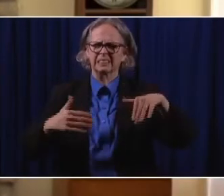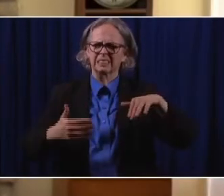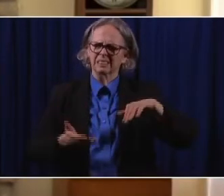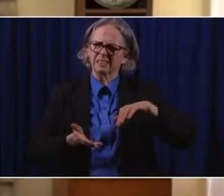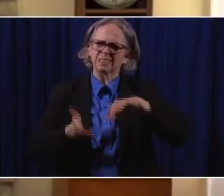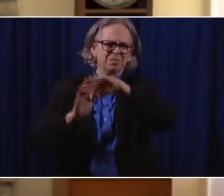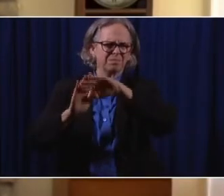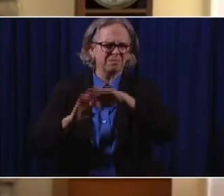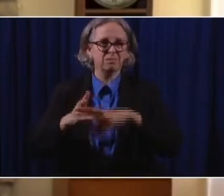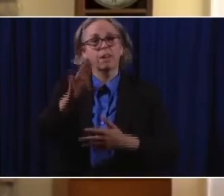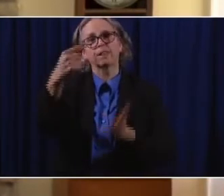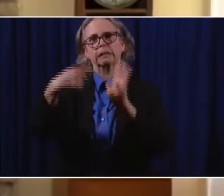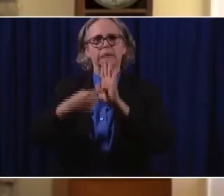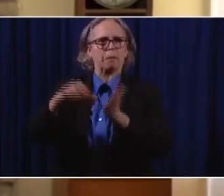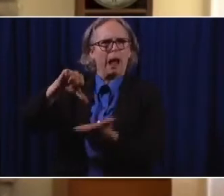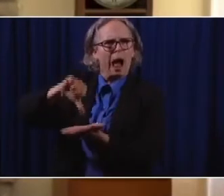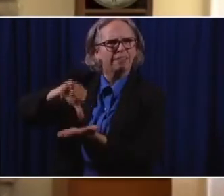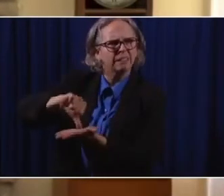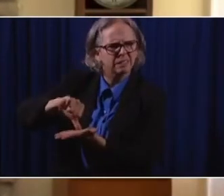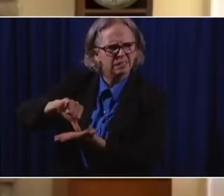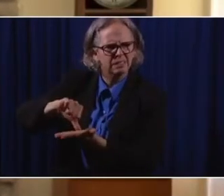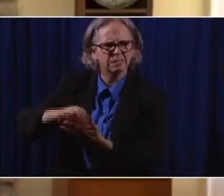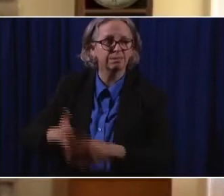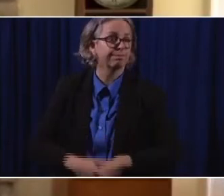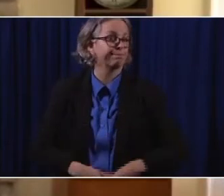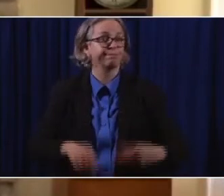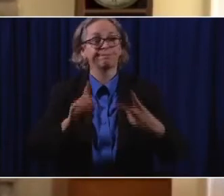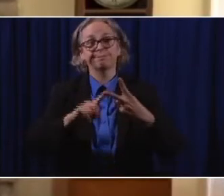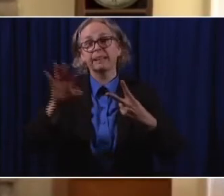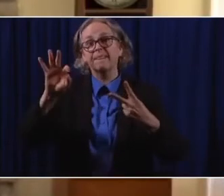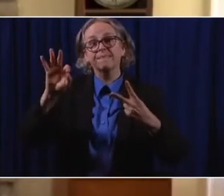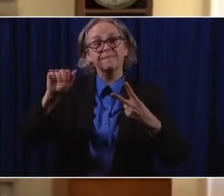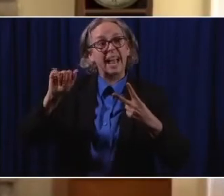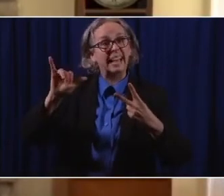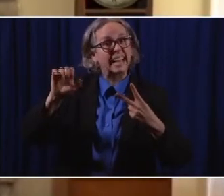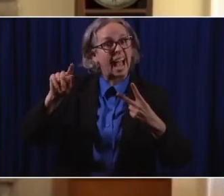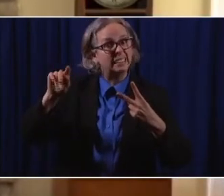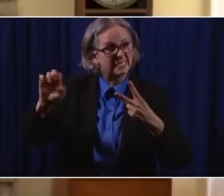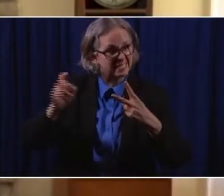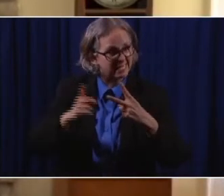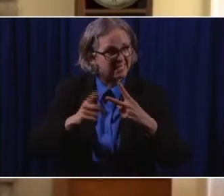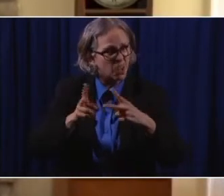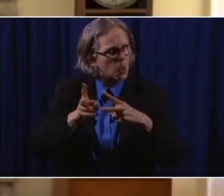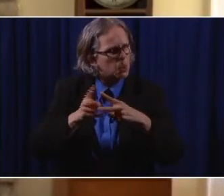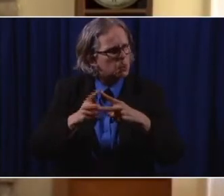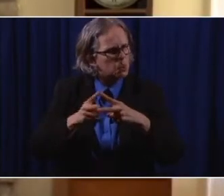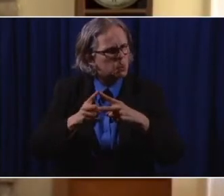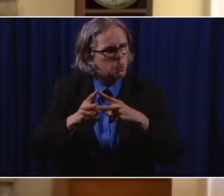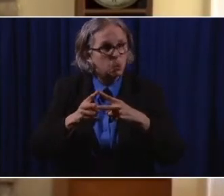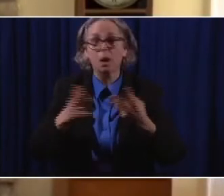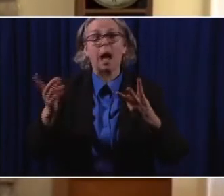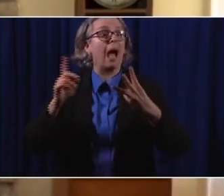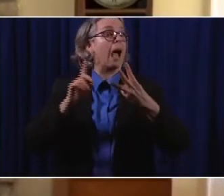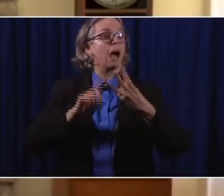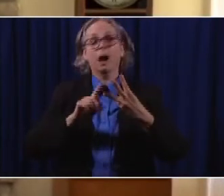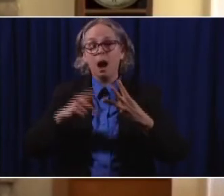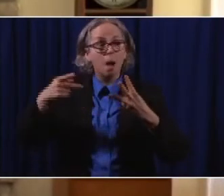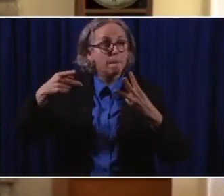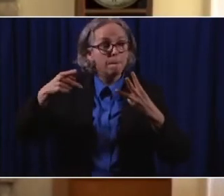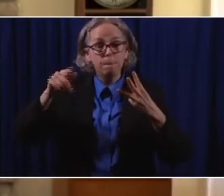Athens and Fayette County are both, and Putnam, Mercer,